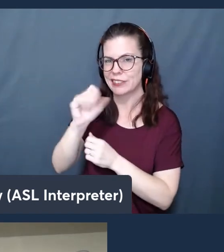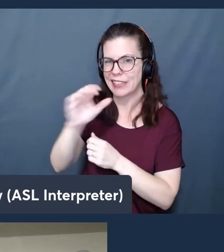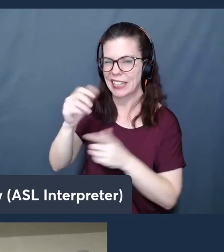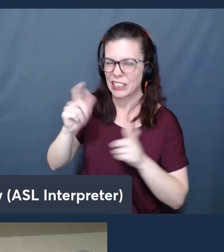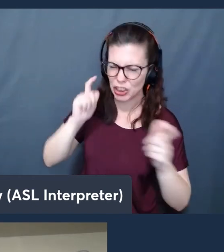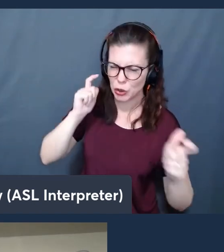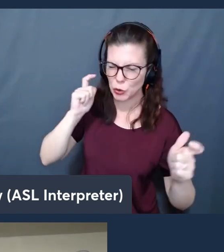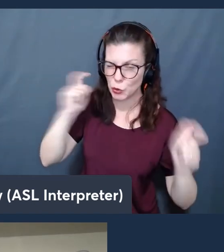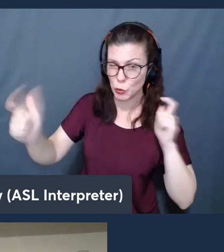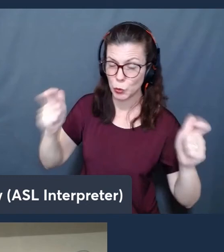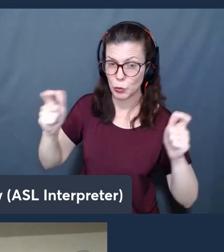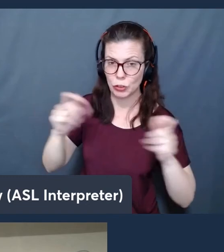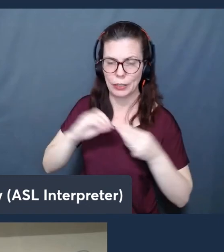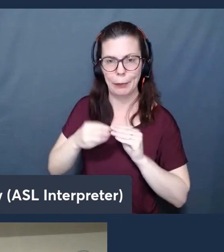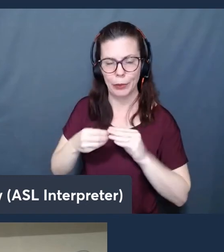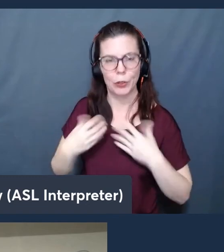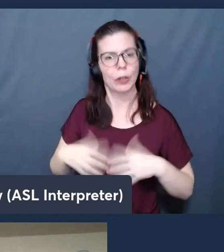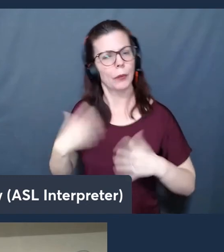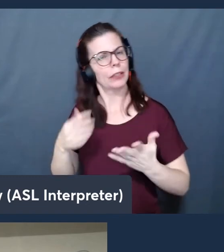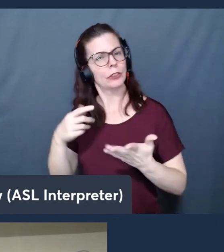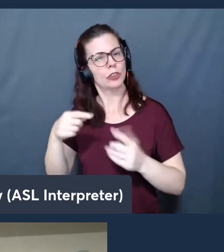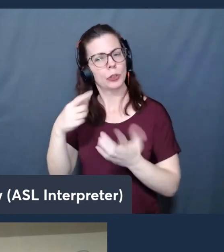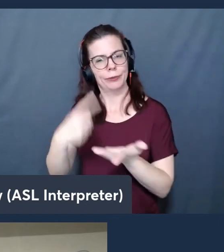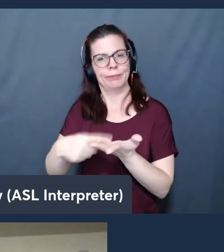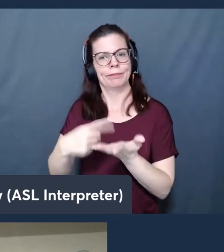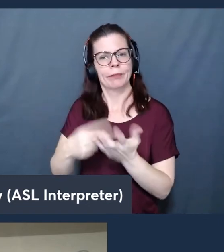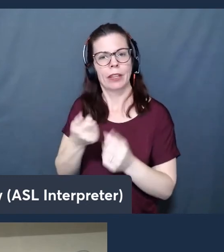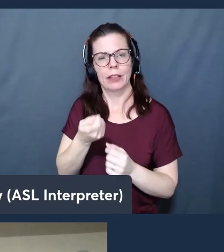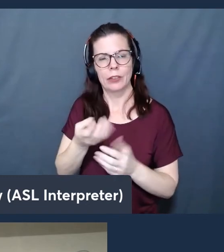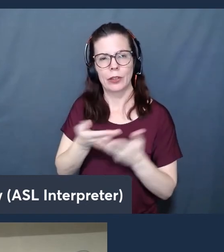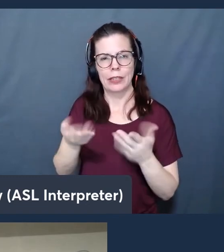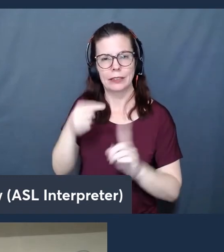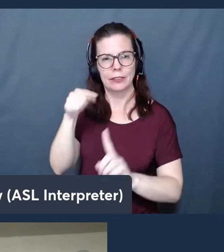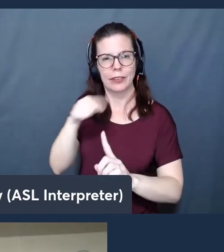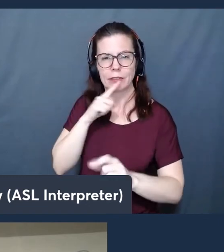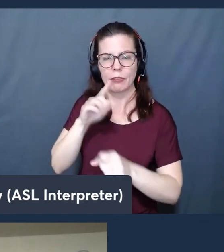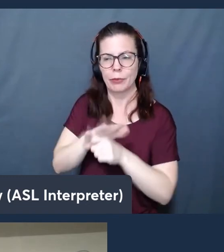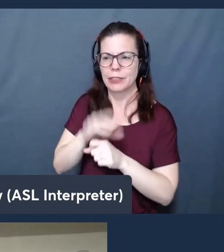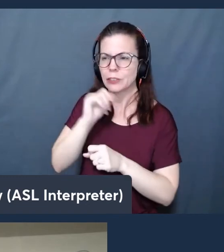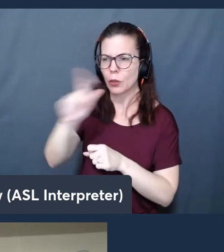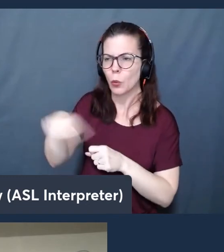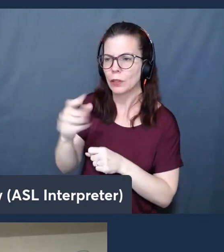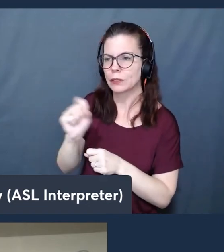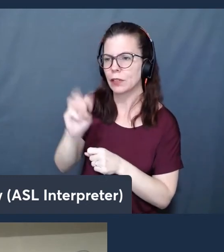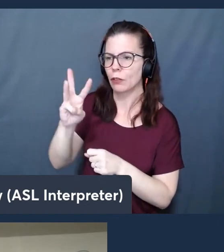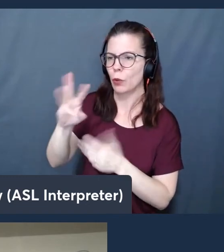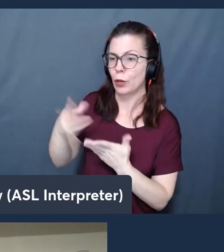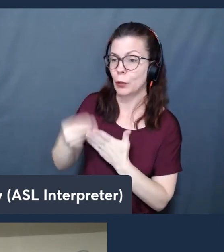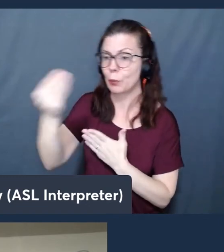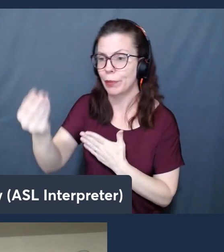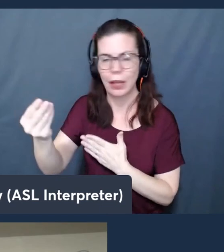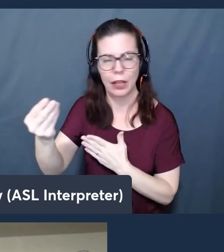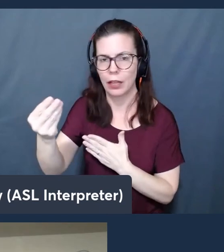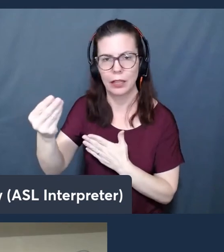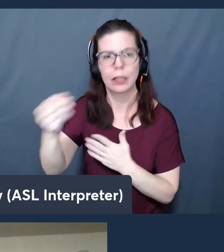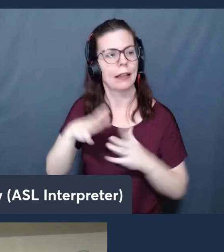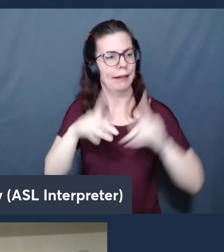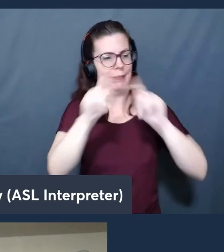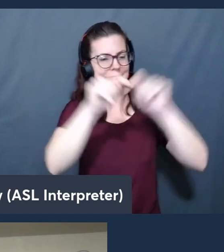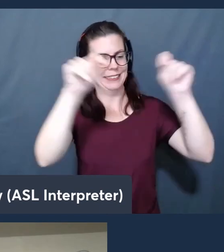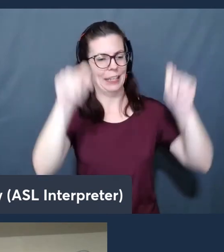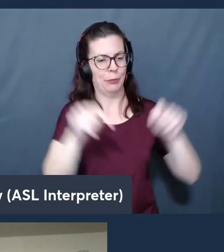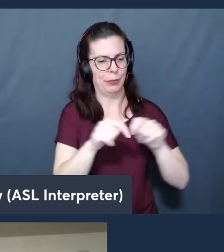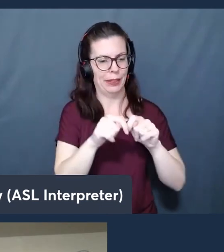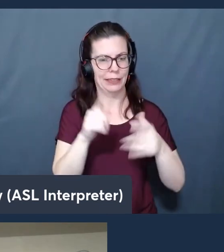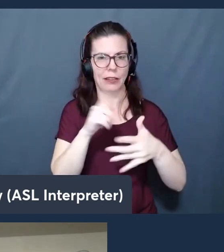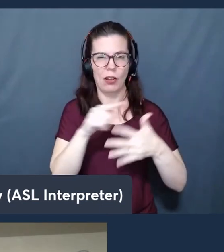I just want to touch base on this entire CloudFormation thing. So, it's not just a piece of software that you buy; it's a template that provisions